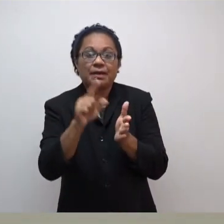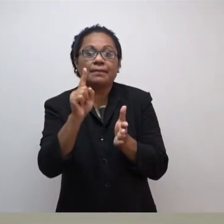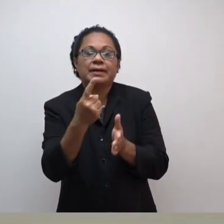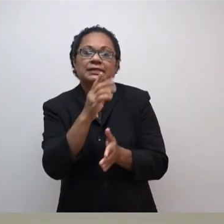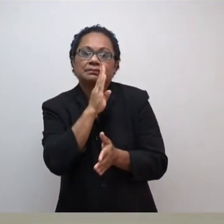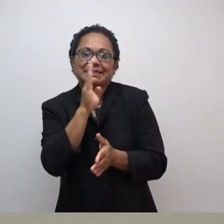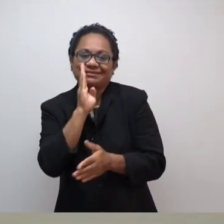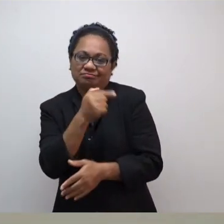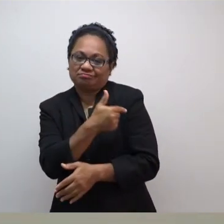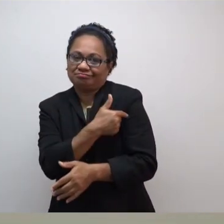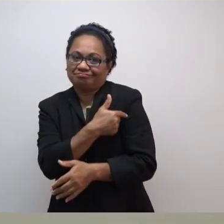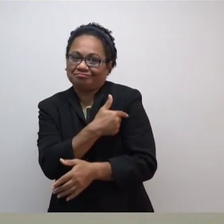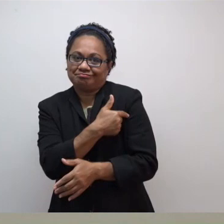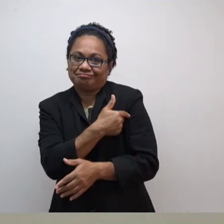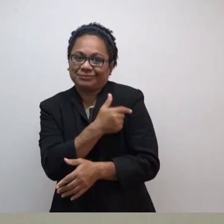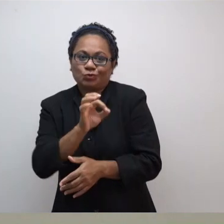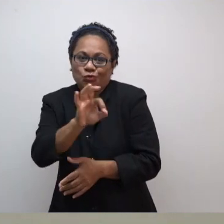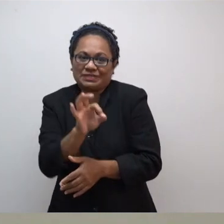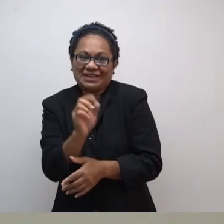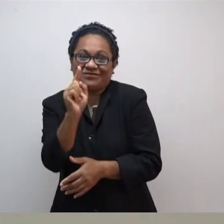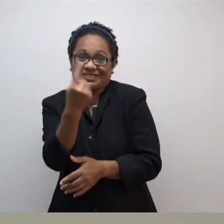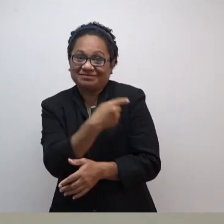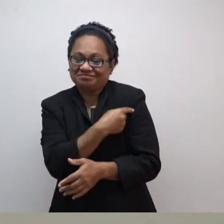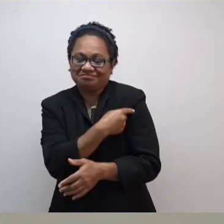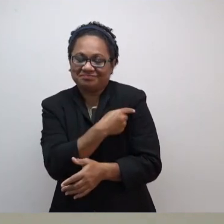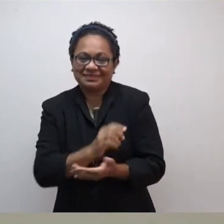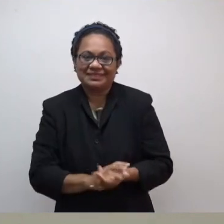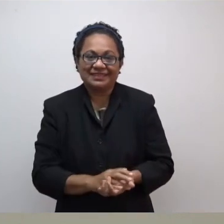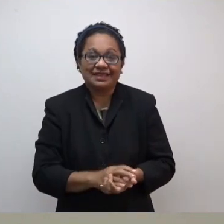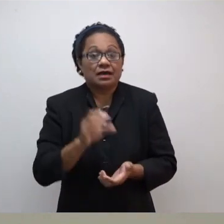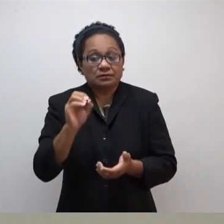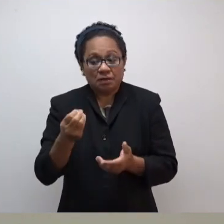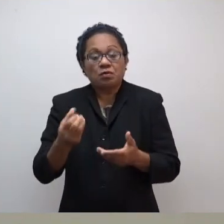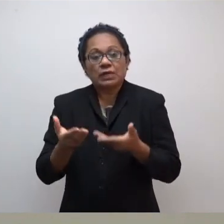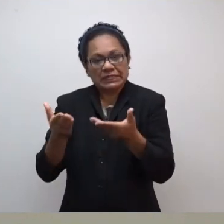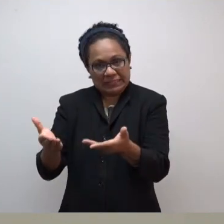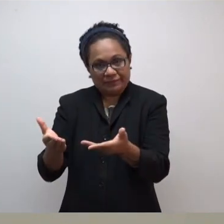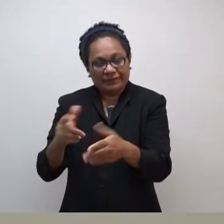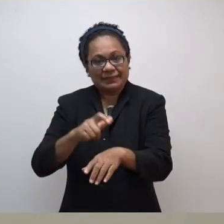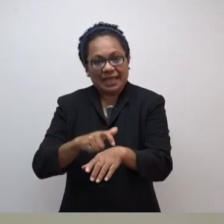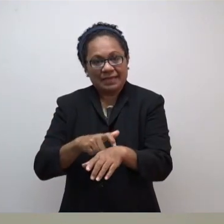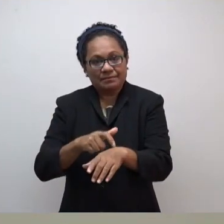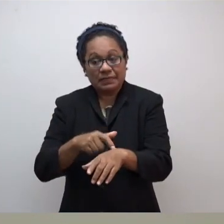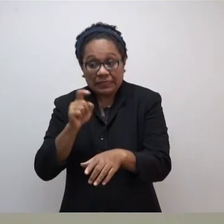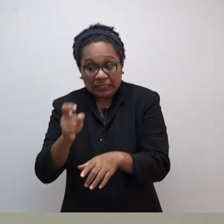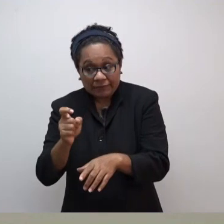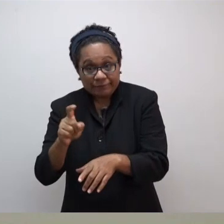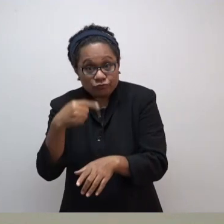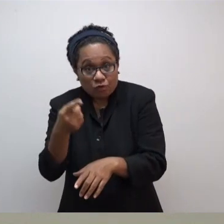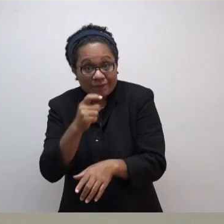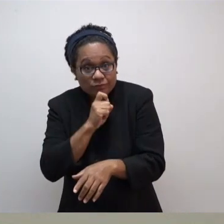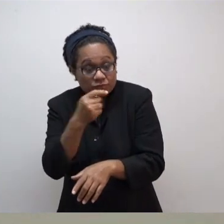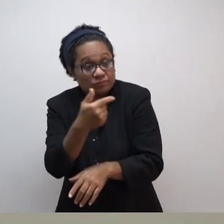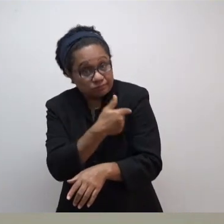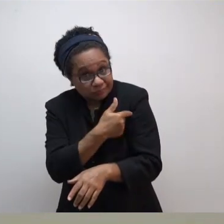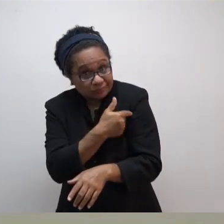dose by then. So we've given them time till tomorrow afternoon to get their